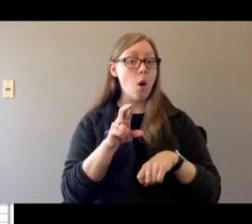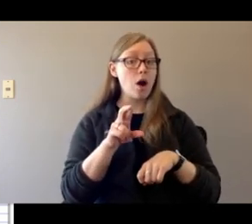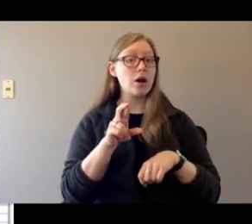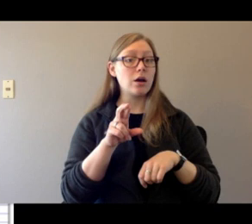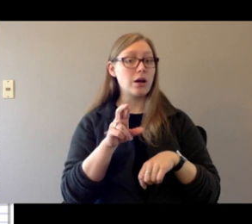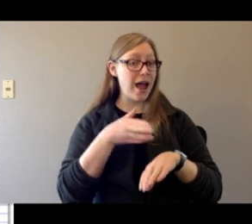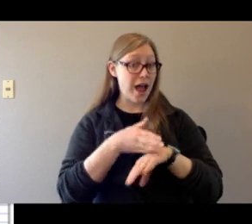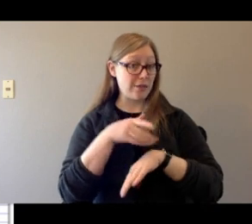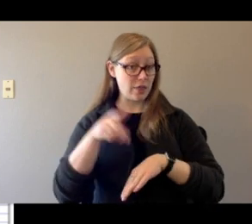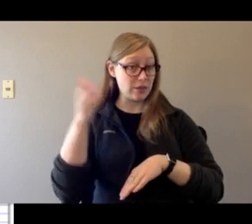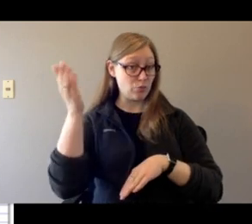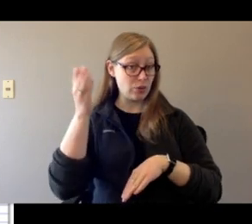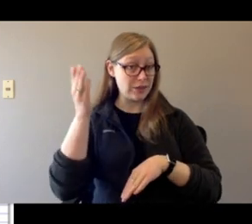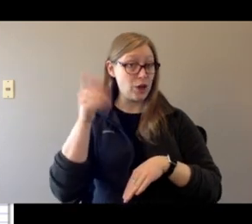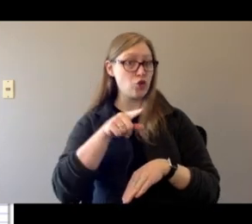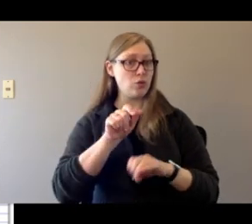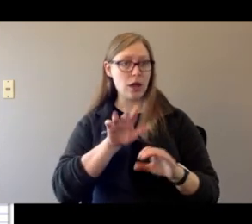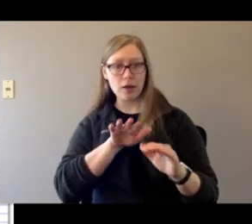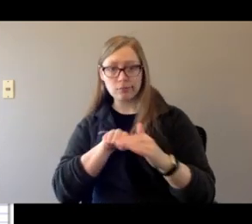slides after this presentation.